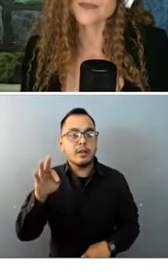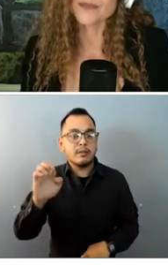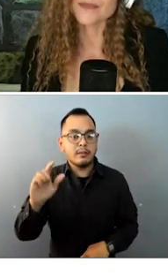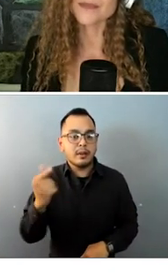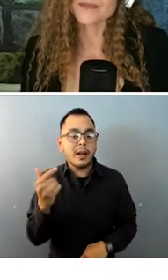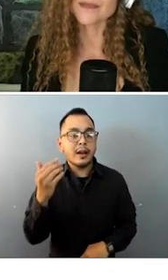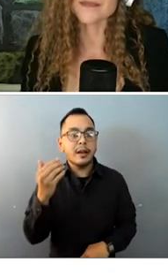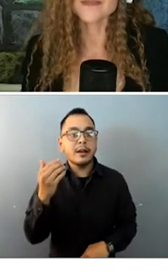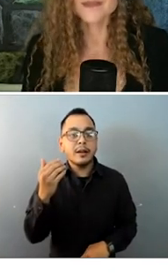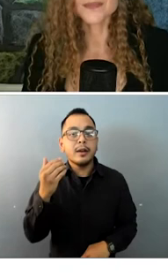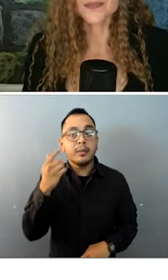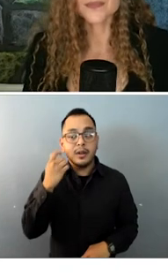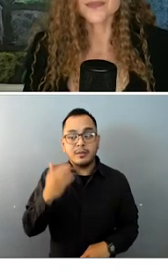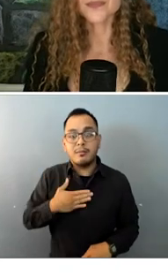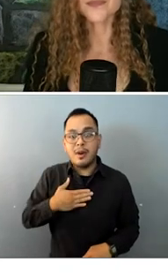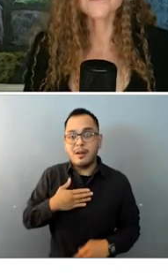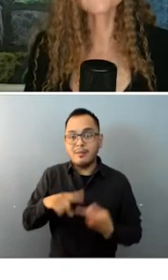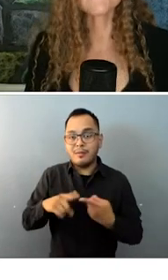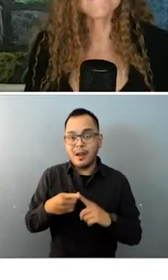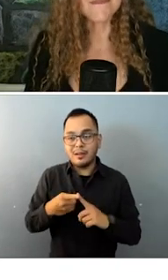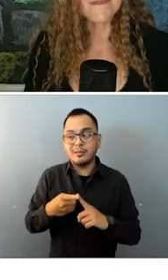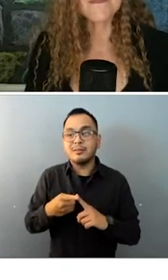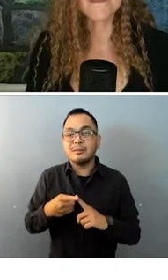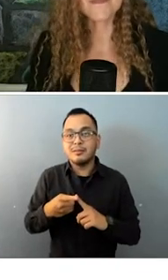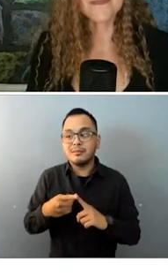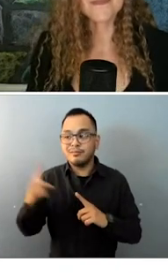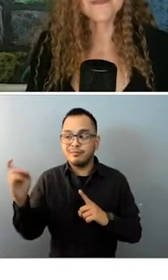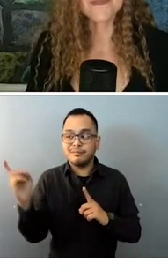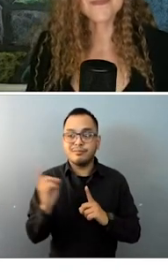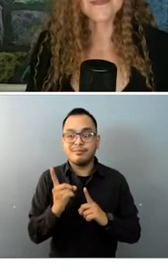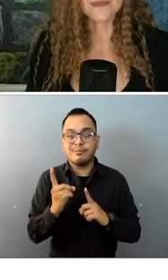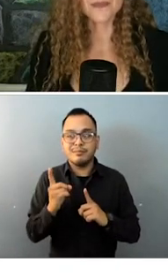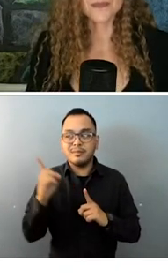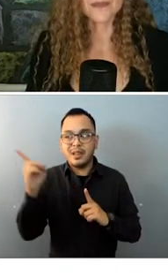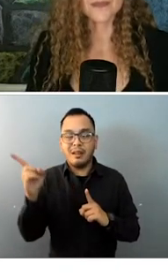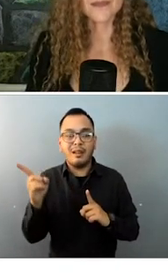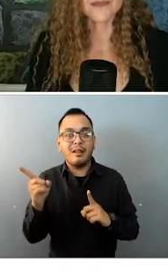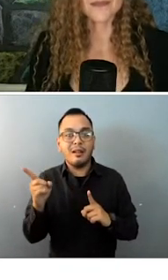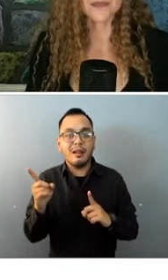because a good friend of mine